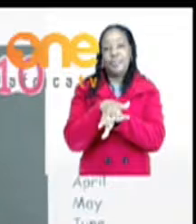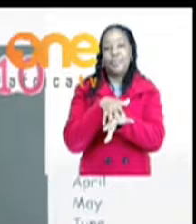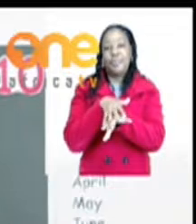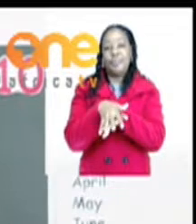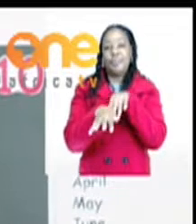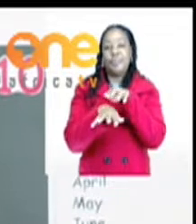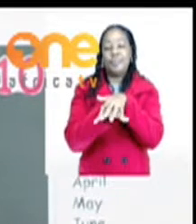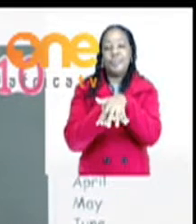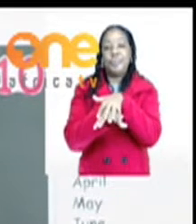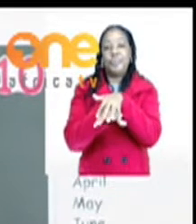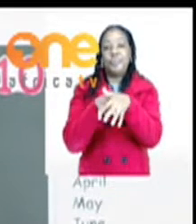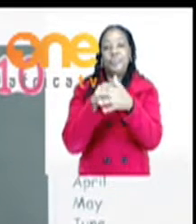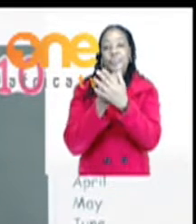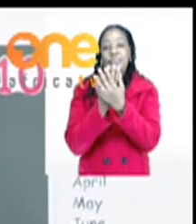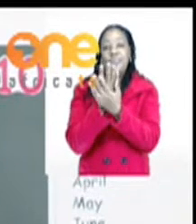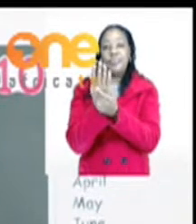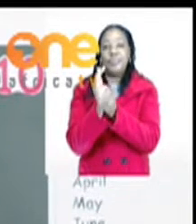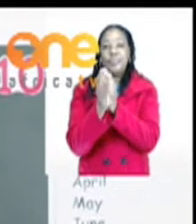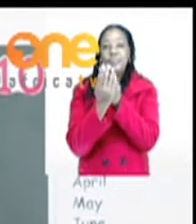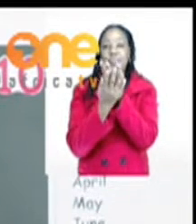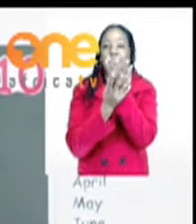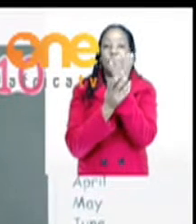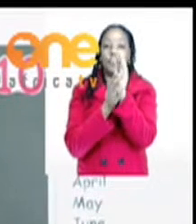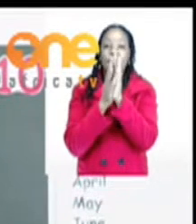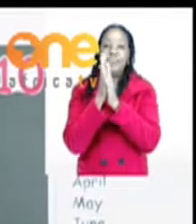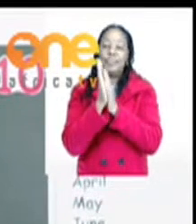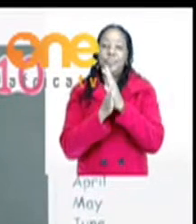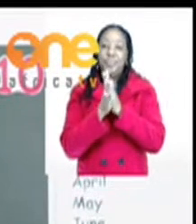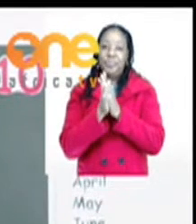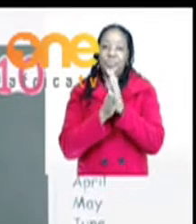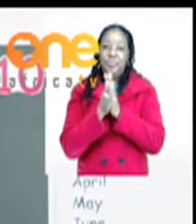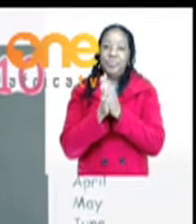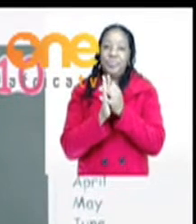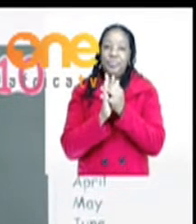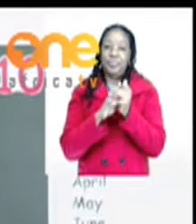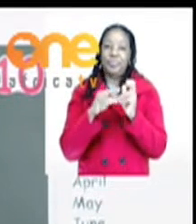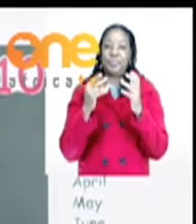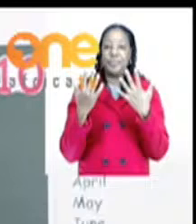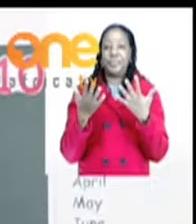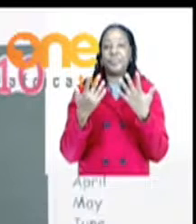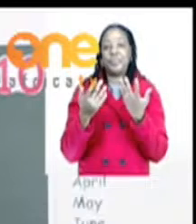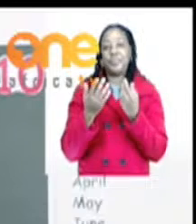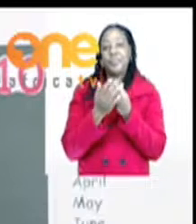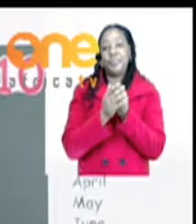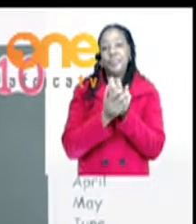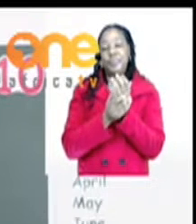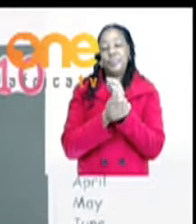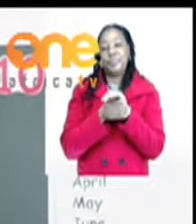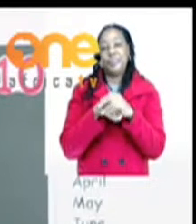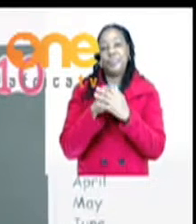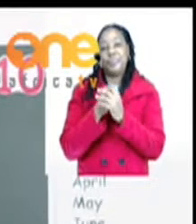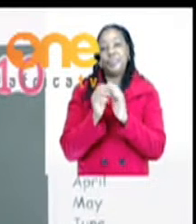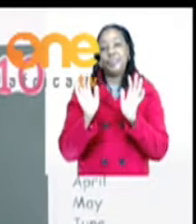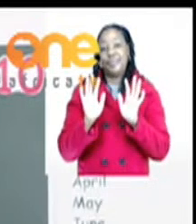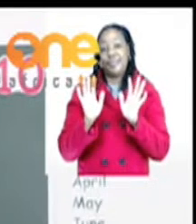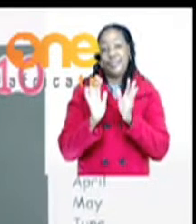back, inside and forth. Now your hands and mine are clean. We have